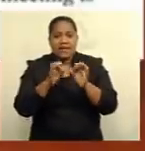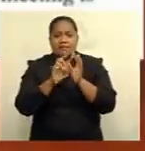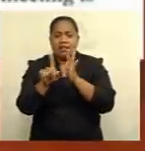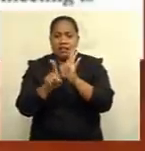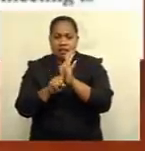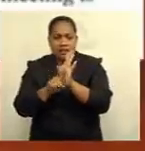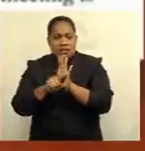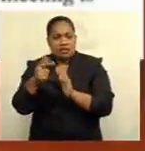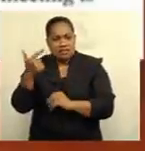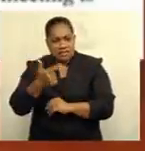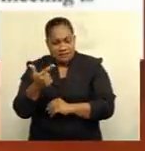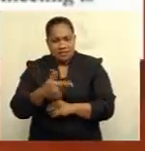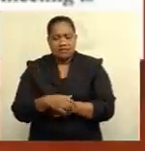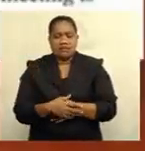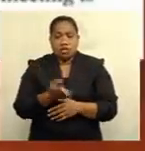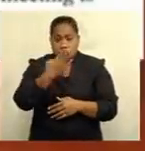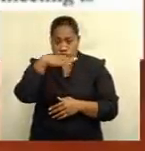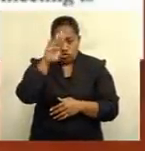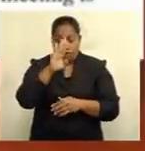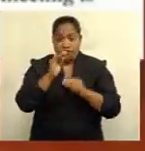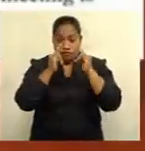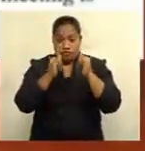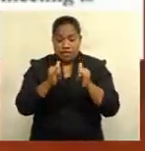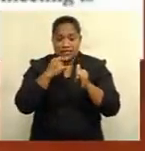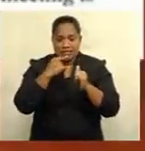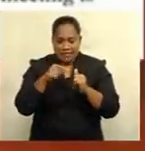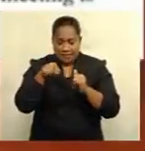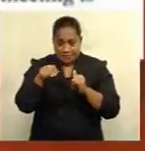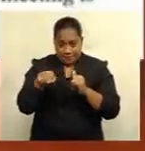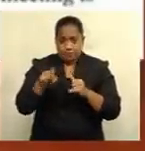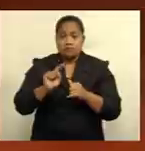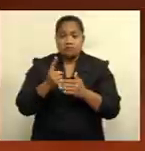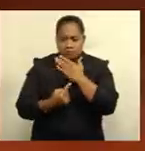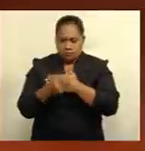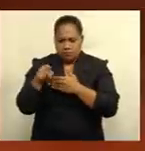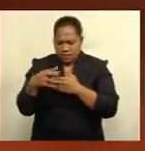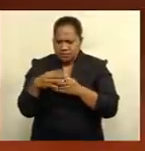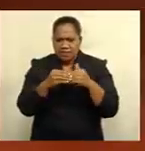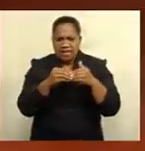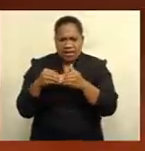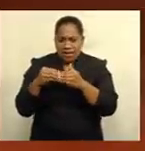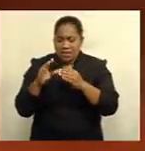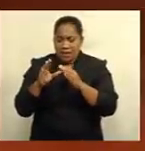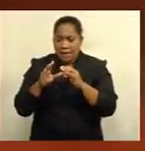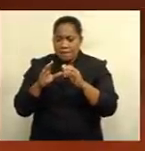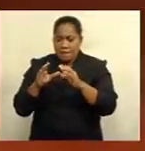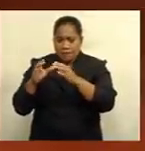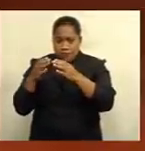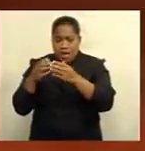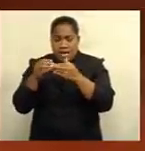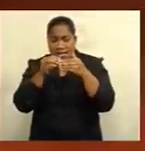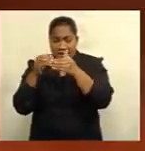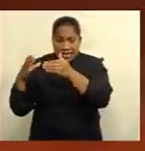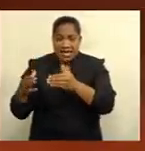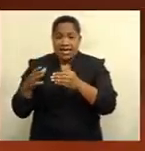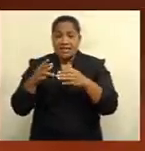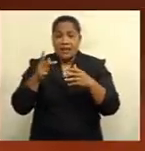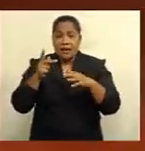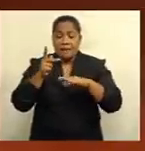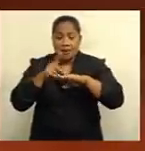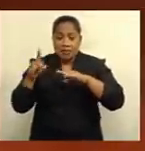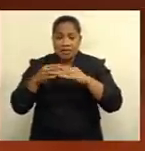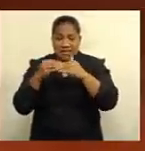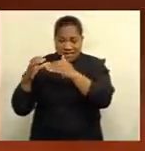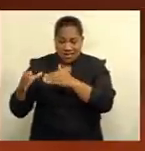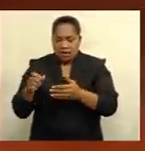Kumar also ruled that no evidence had been led to establish that the party leader and parliamentary leader communicated in writing